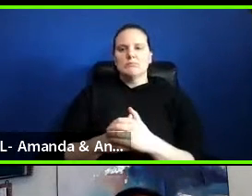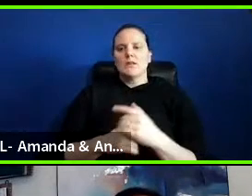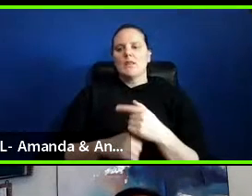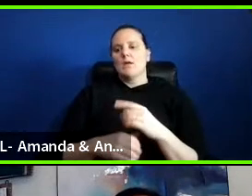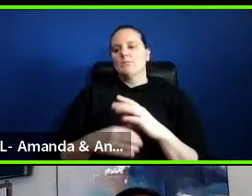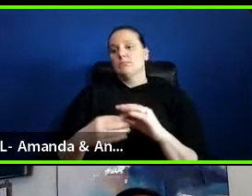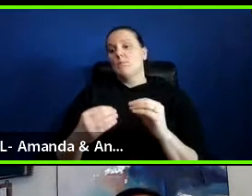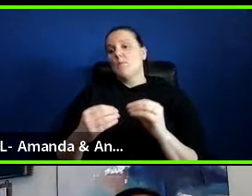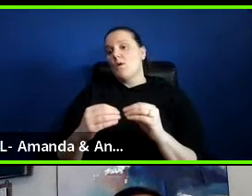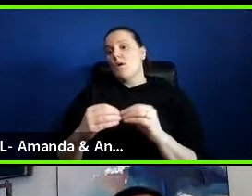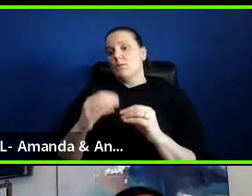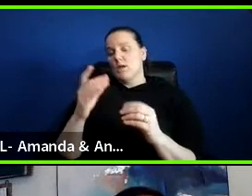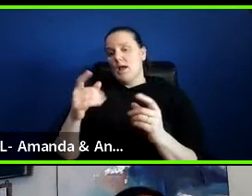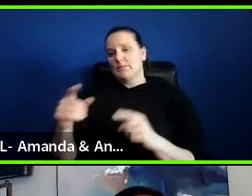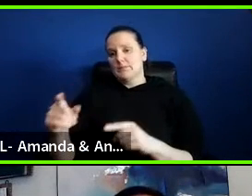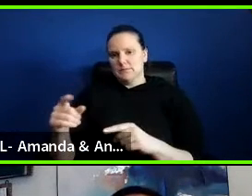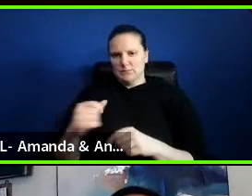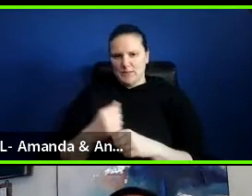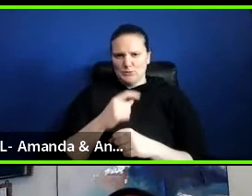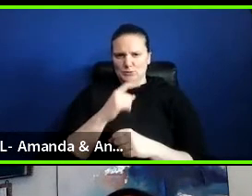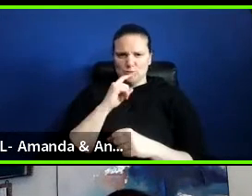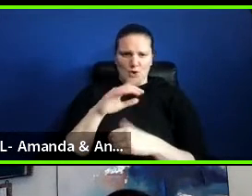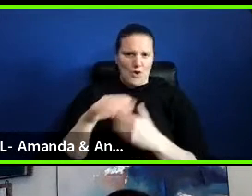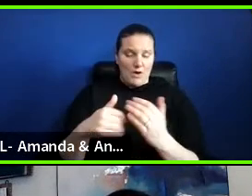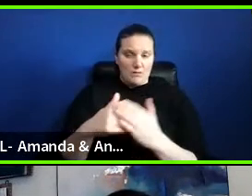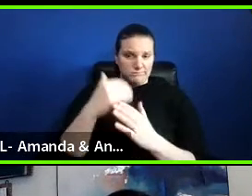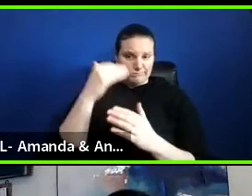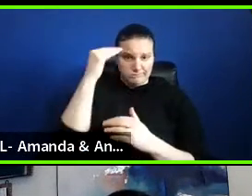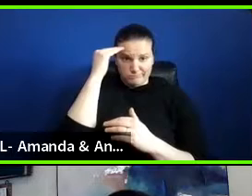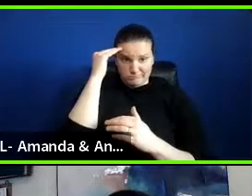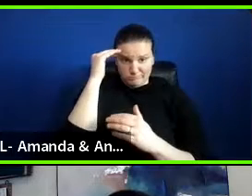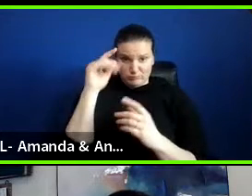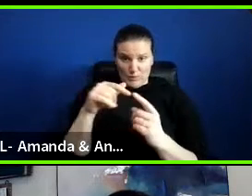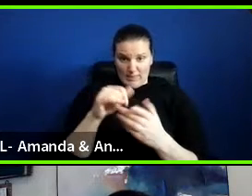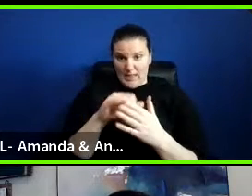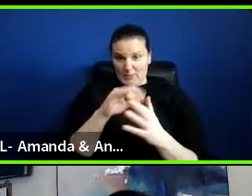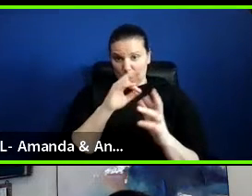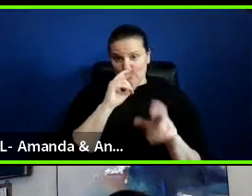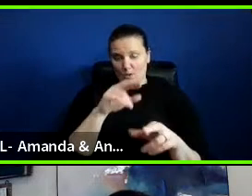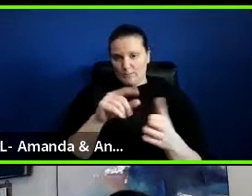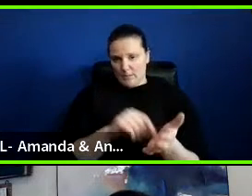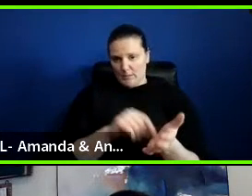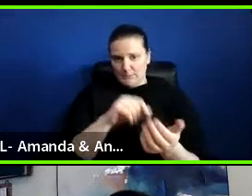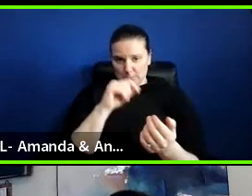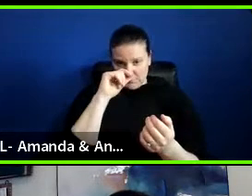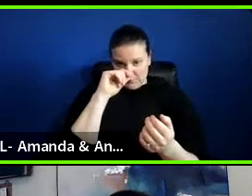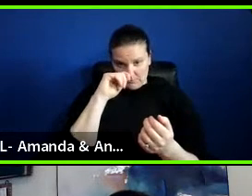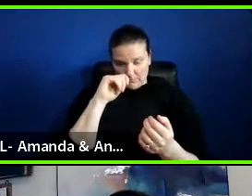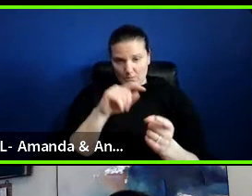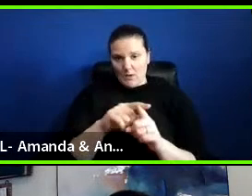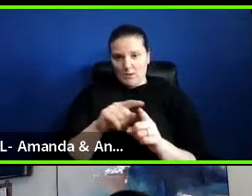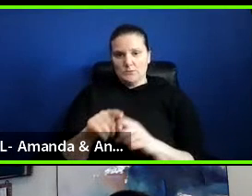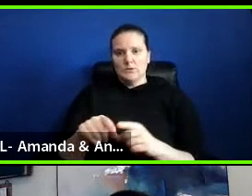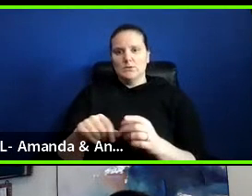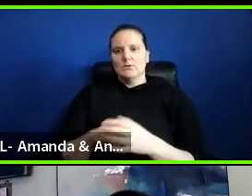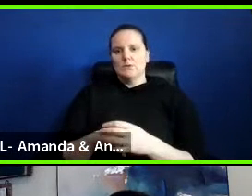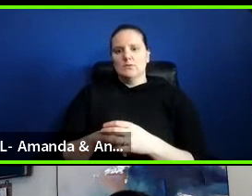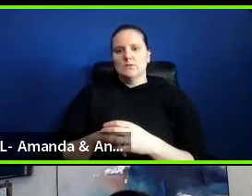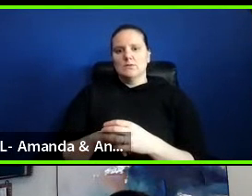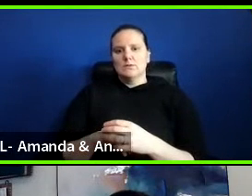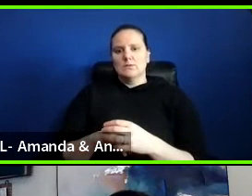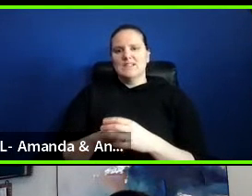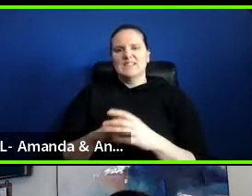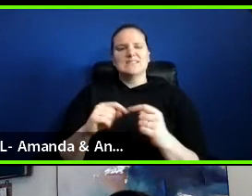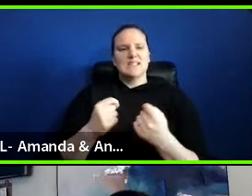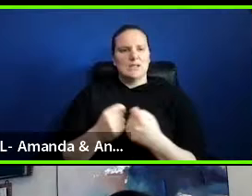is to come. We'll ensure that you all are made aware when that report is published, as well as the team will be